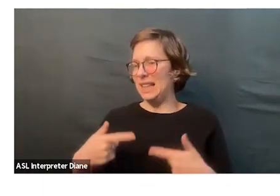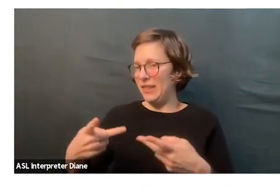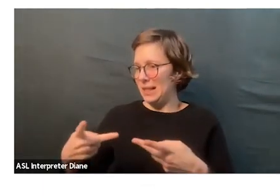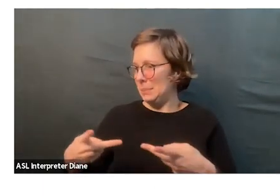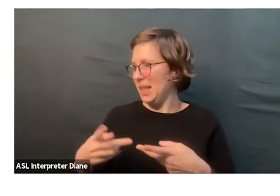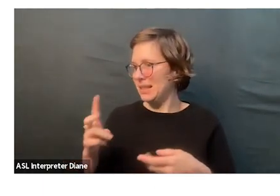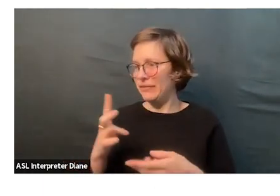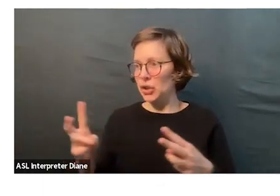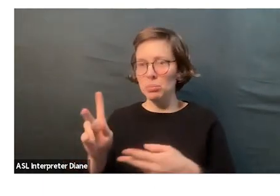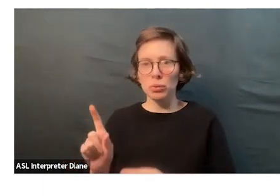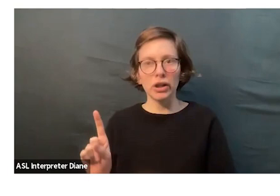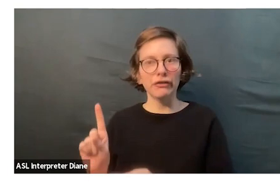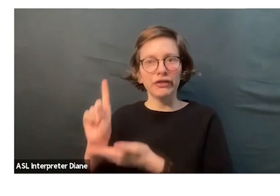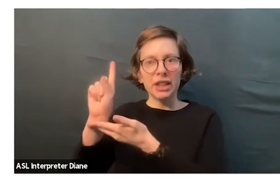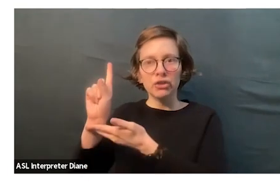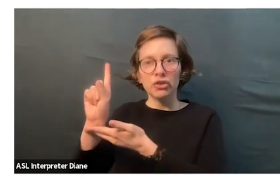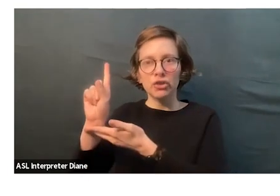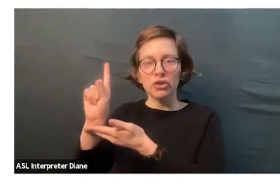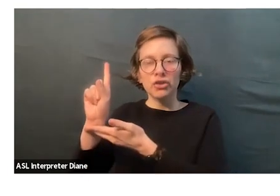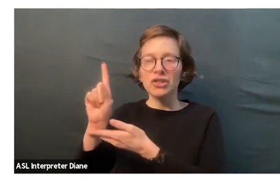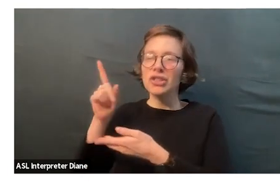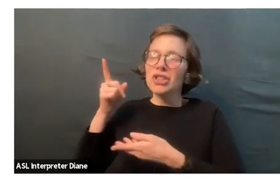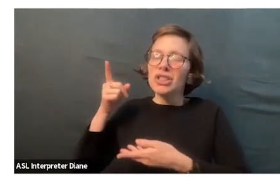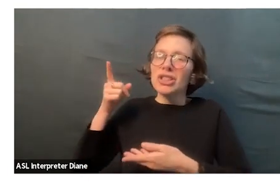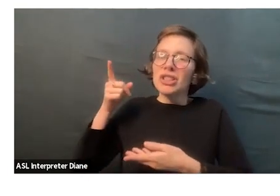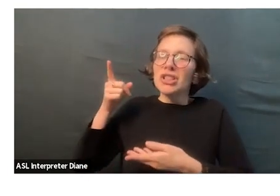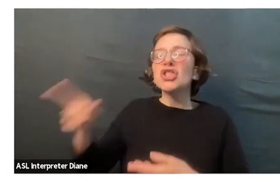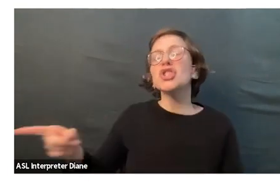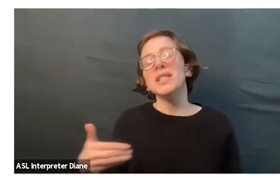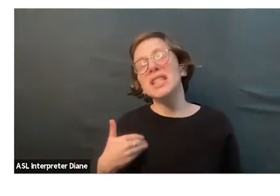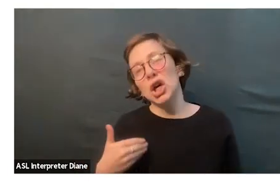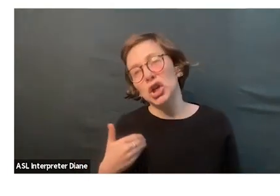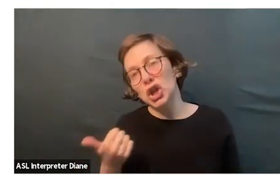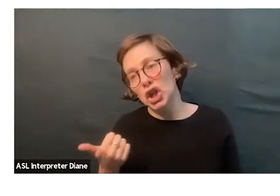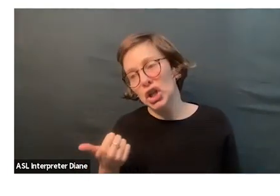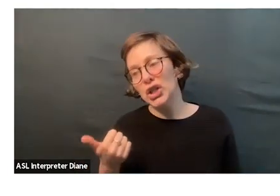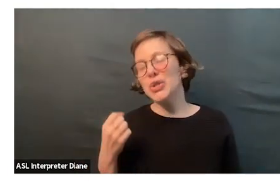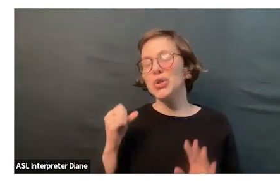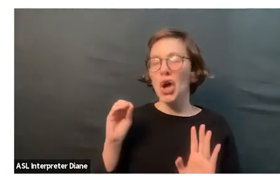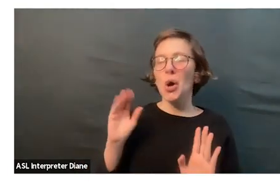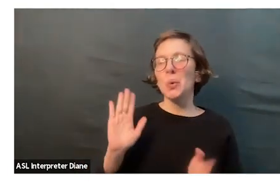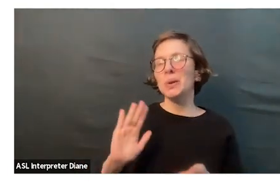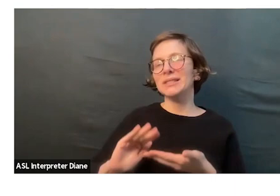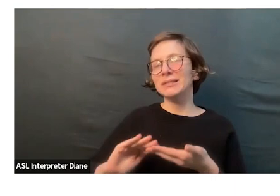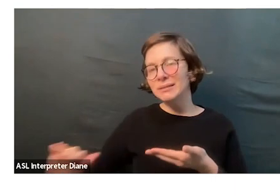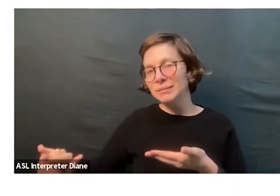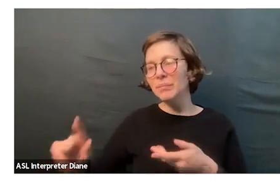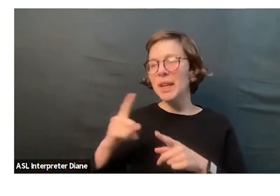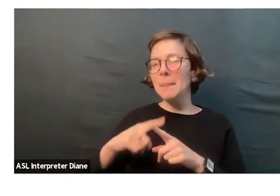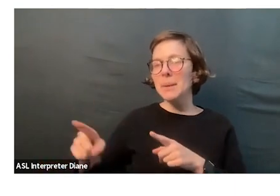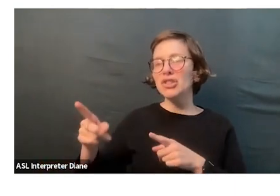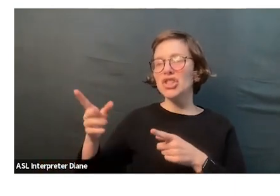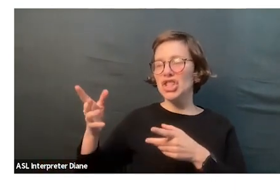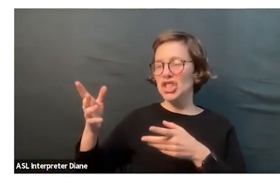no, it's not a divine entity that created this, it's people, and it's not haphazard, it's by design.